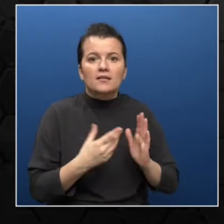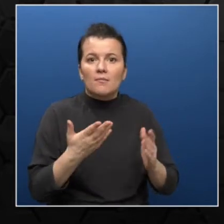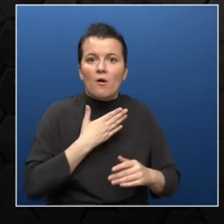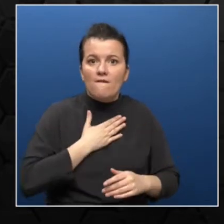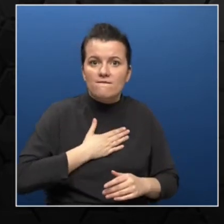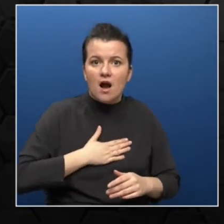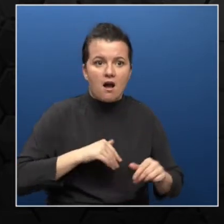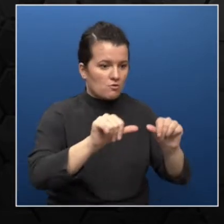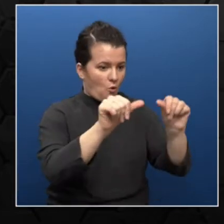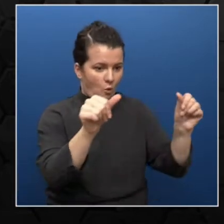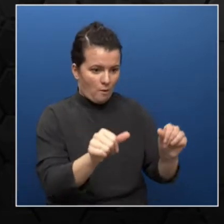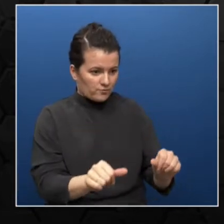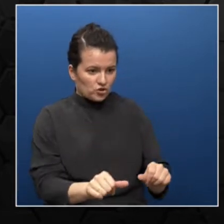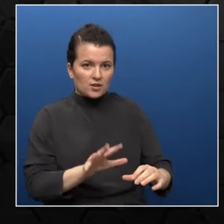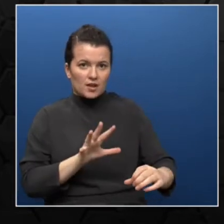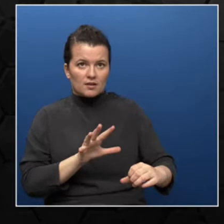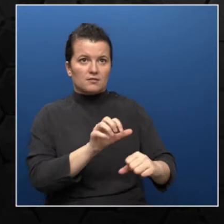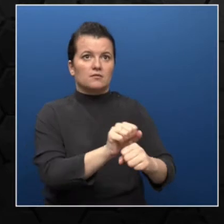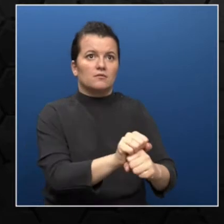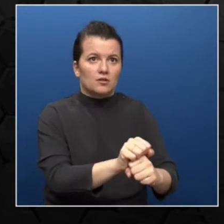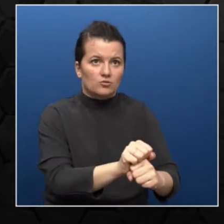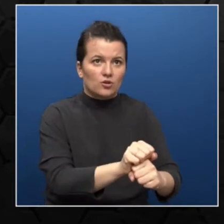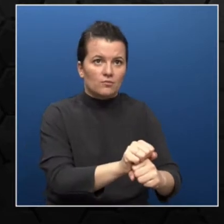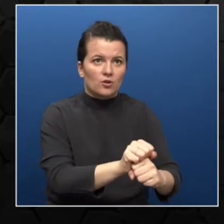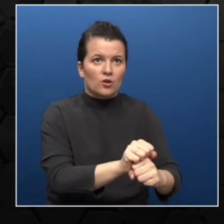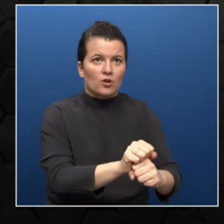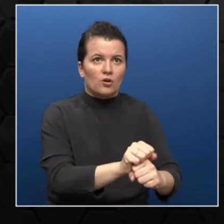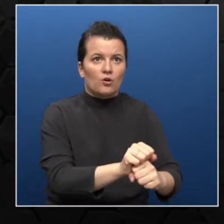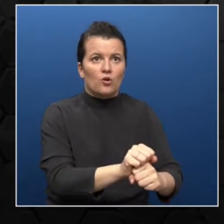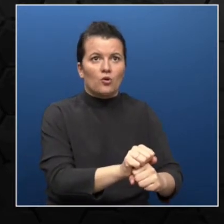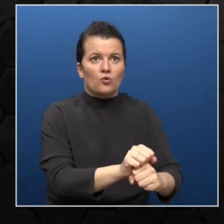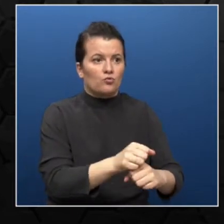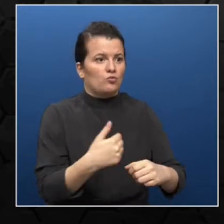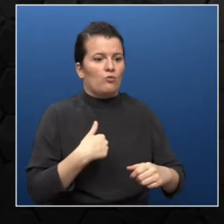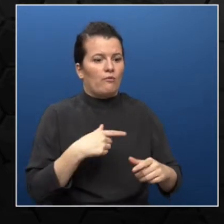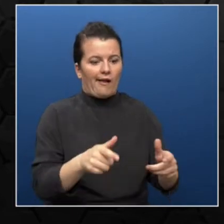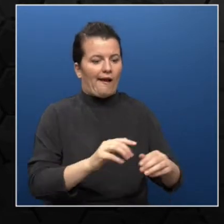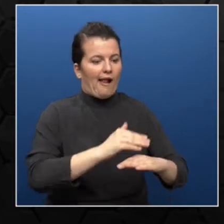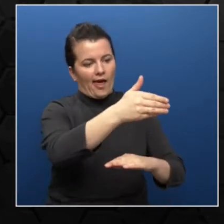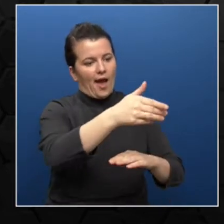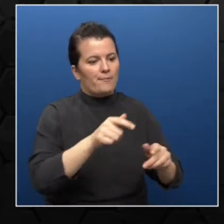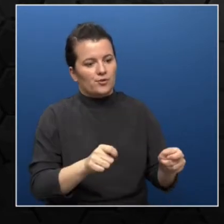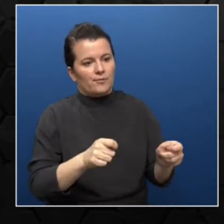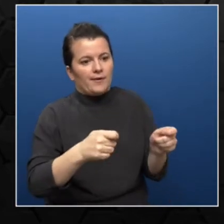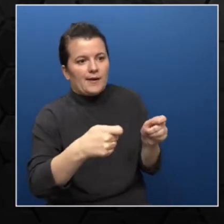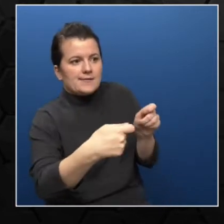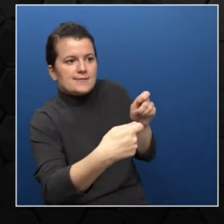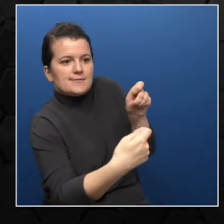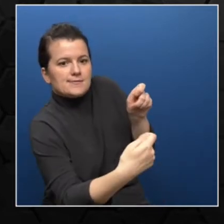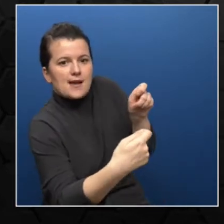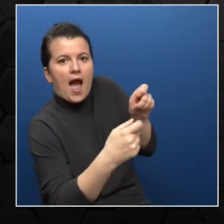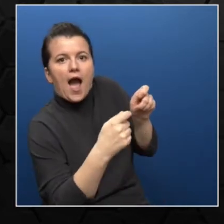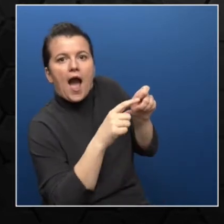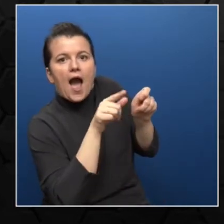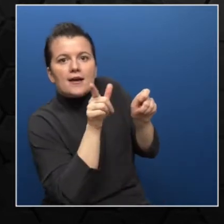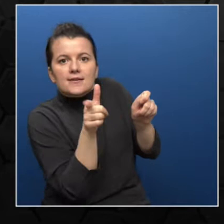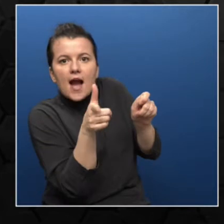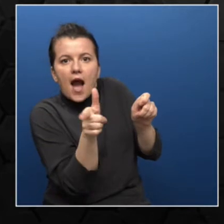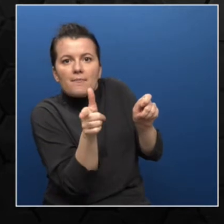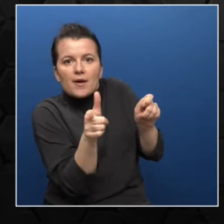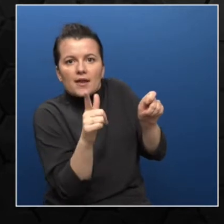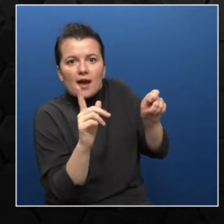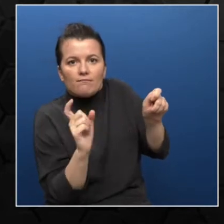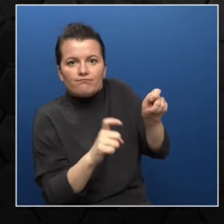hope you won't be wanting to take your laptop cameras and go to the setup where you are interested to do the object